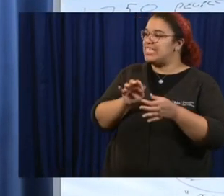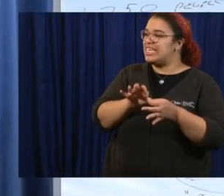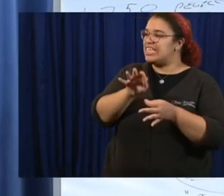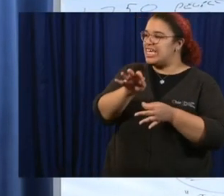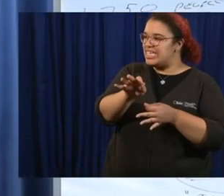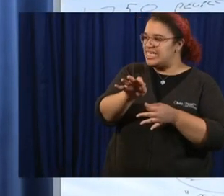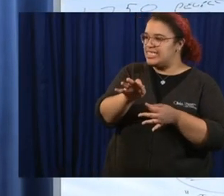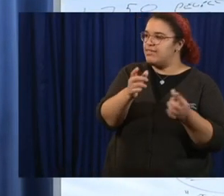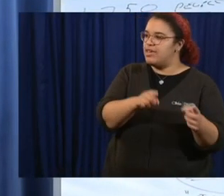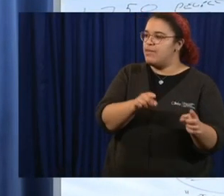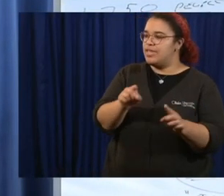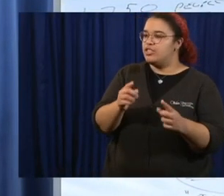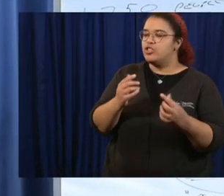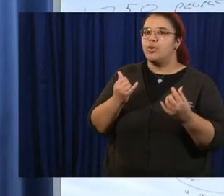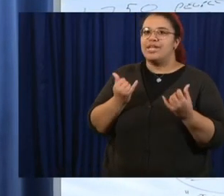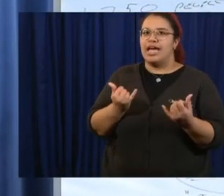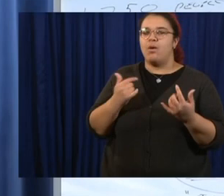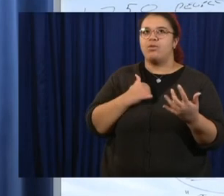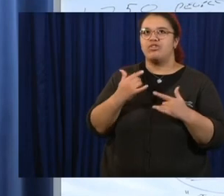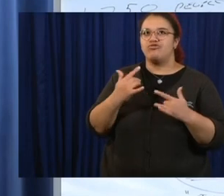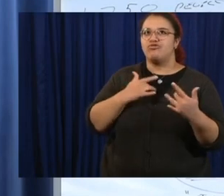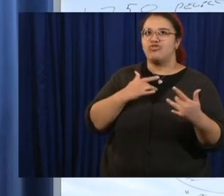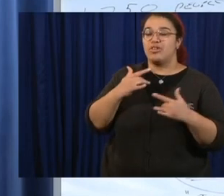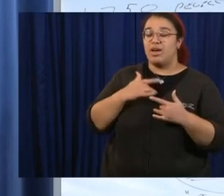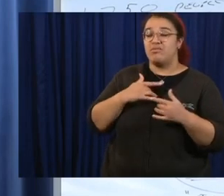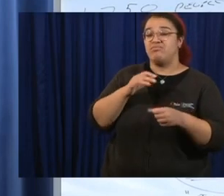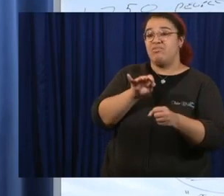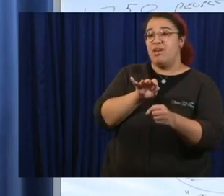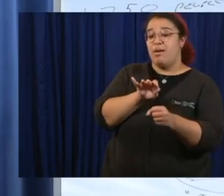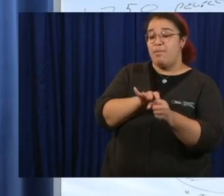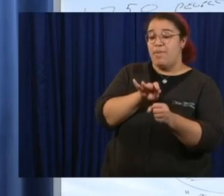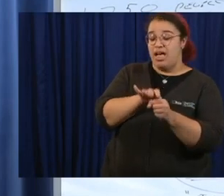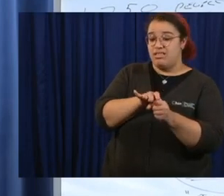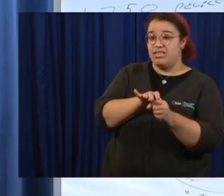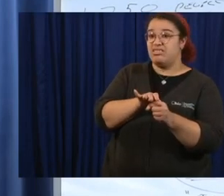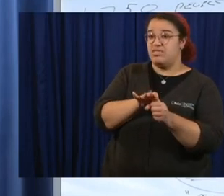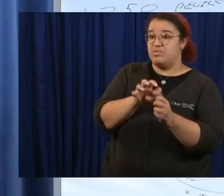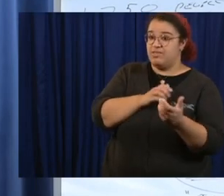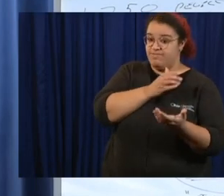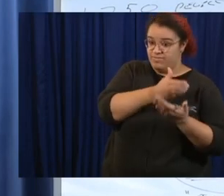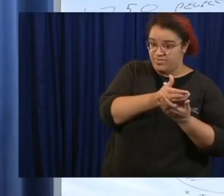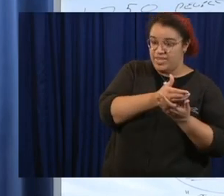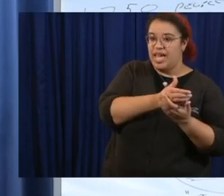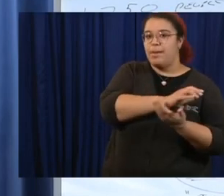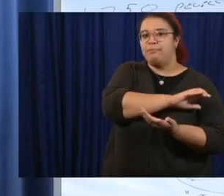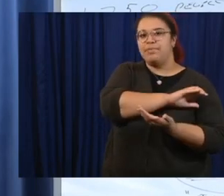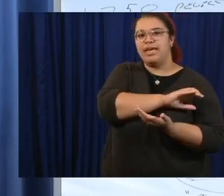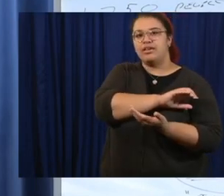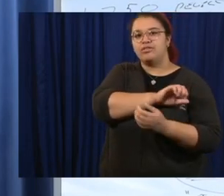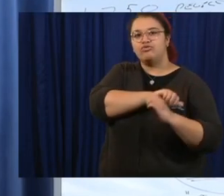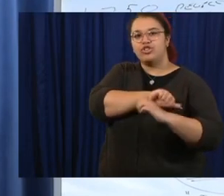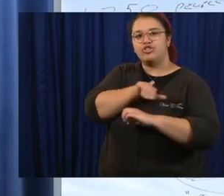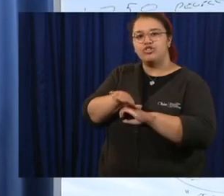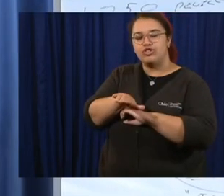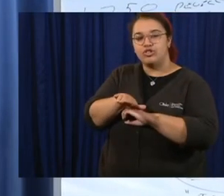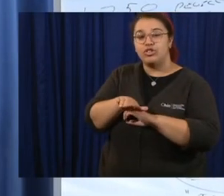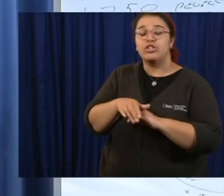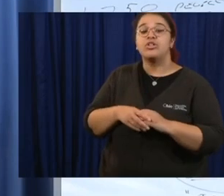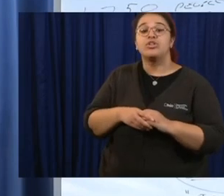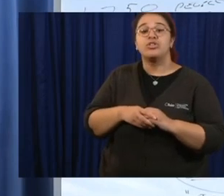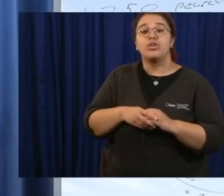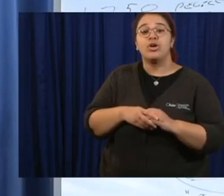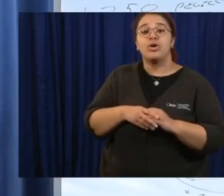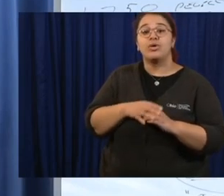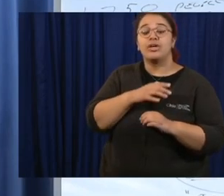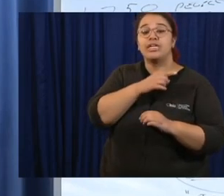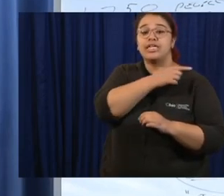about A, ballots being delivered, and B, being returned. He says people who don't get ballots in